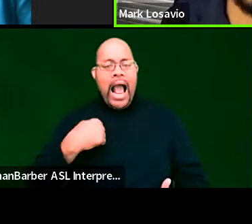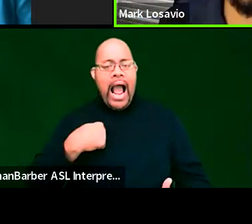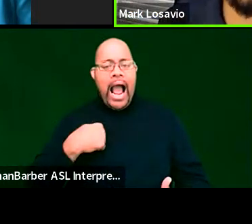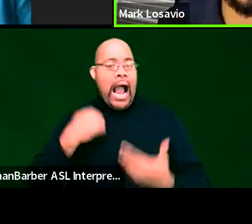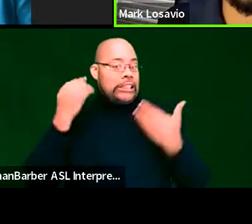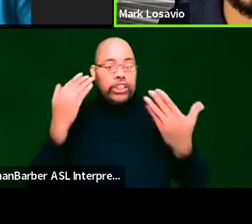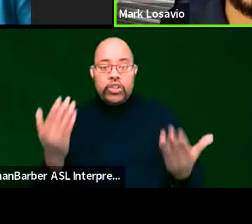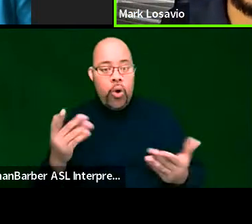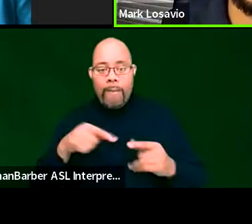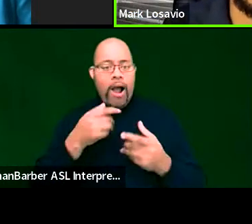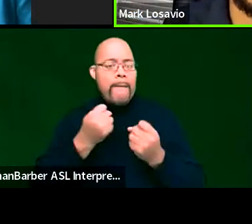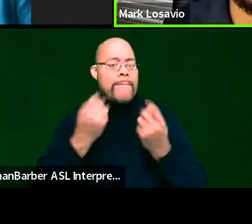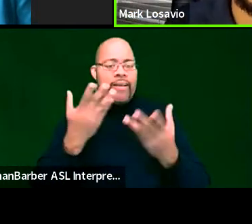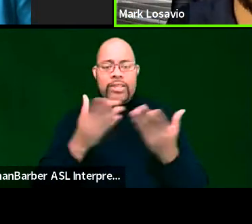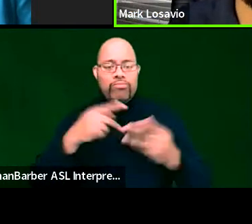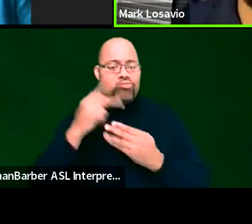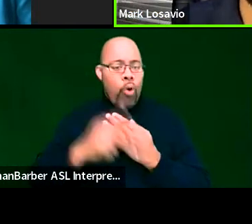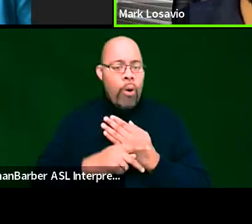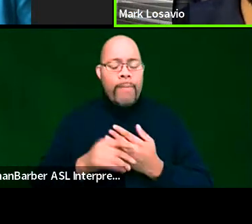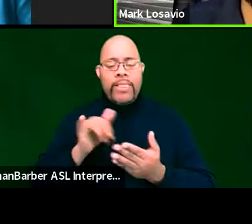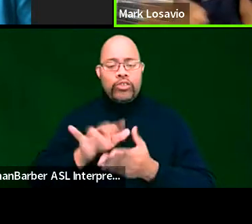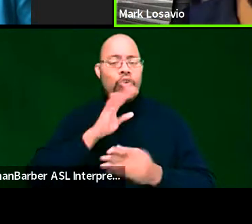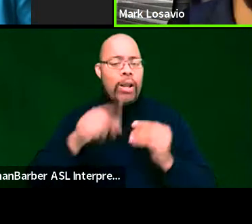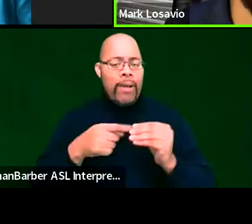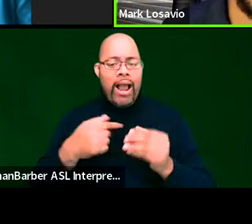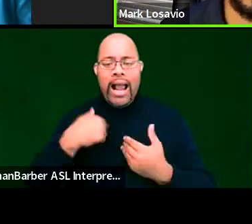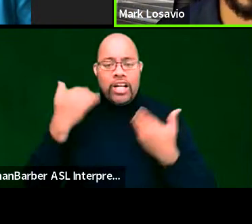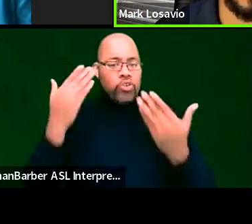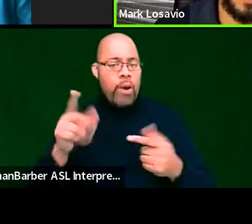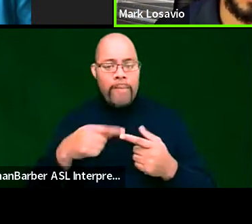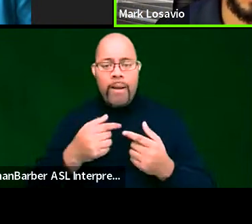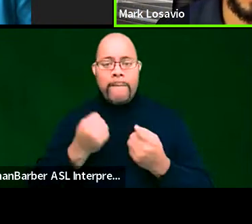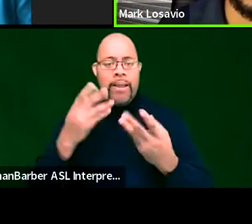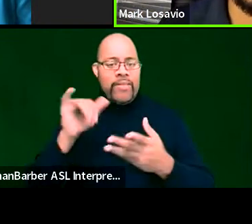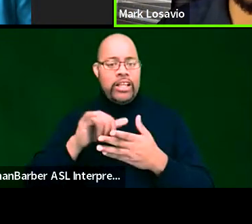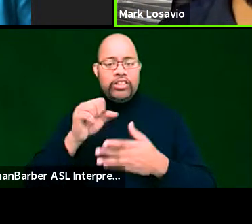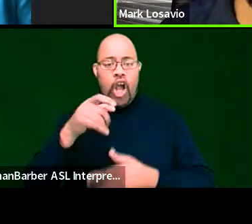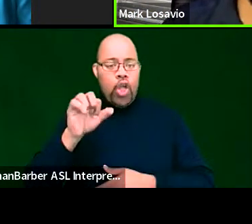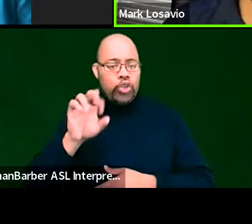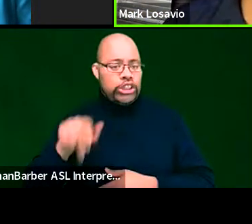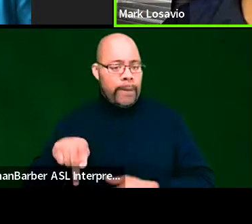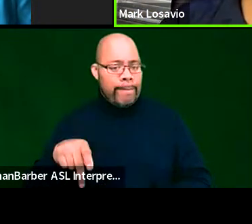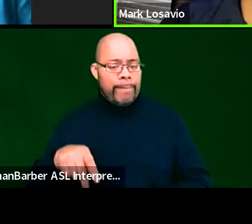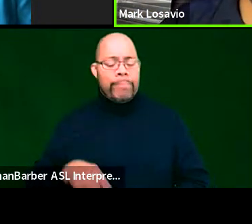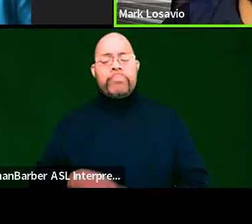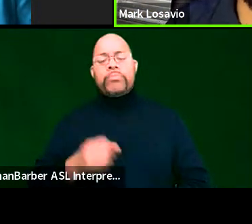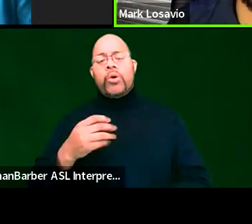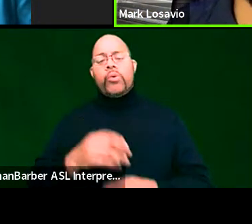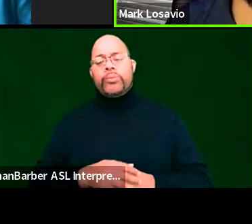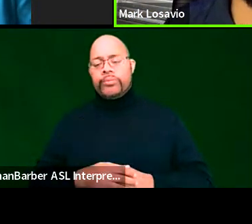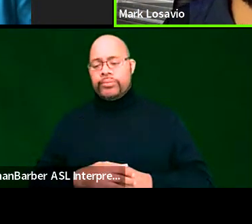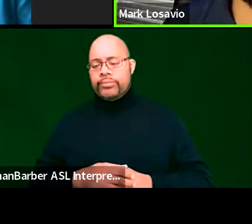And I didn't know about a lot of these programs that they were talking about. I didn't know about a lot of the scholarships. And so